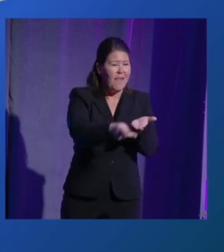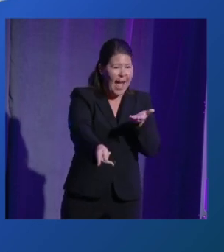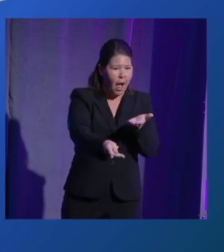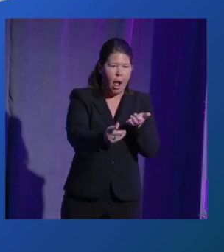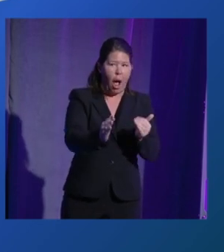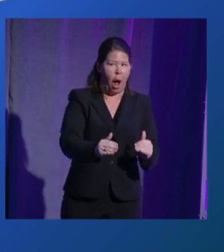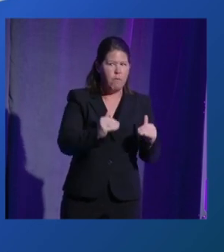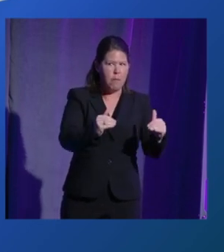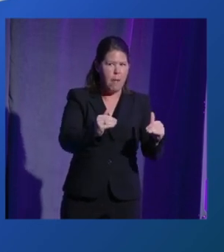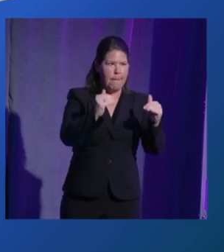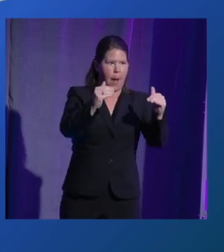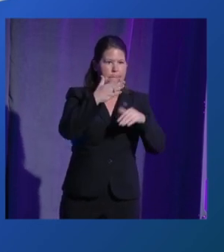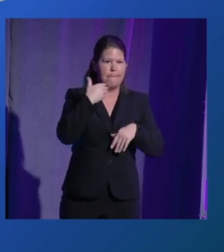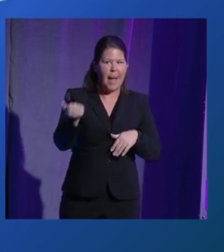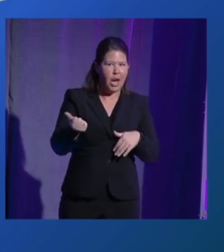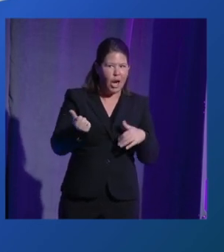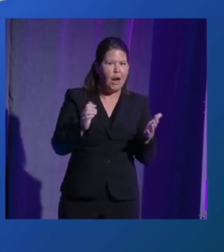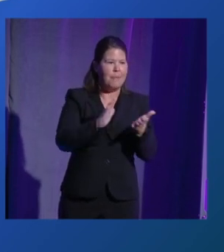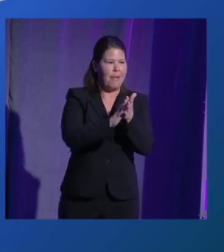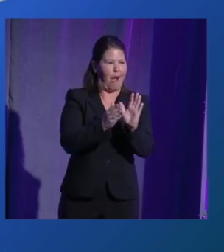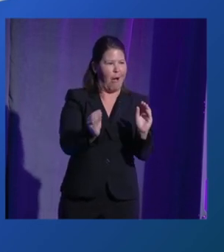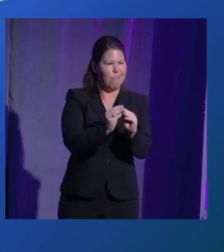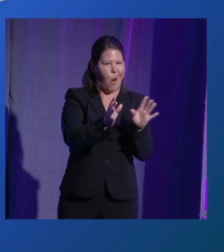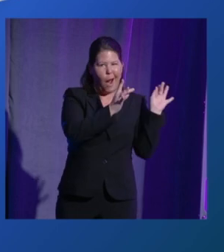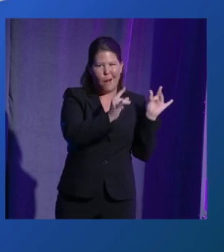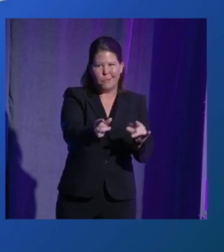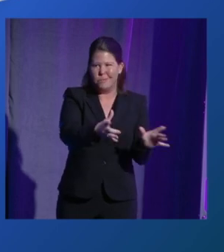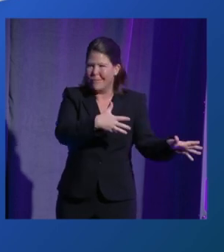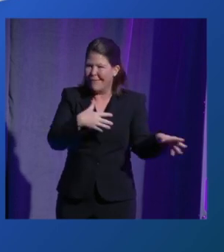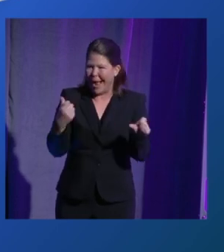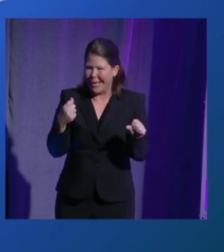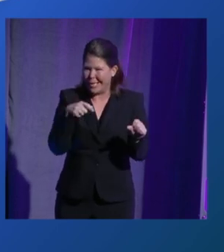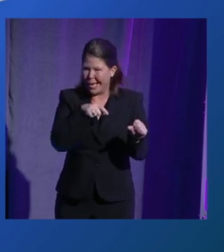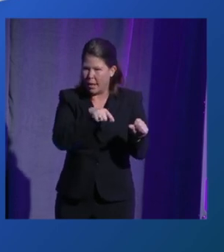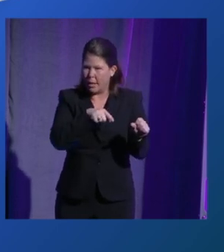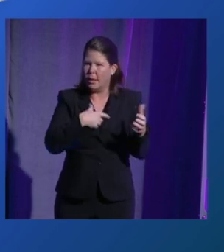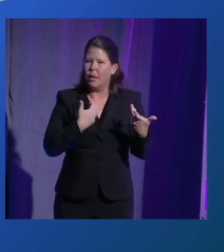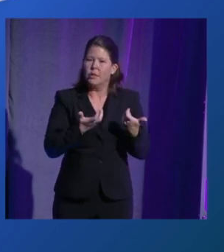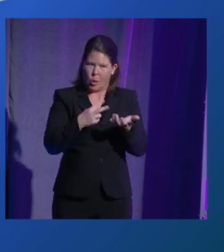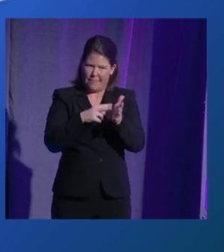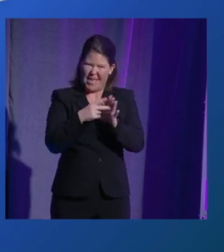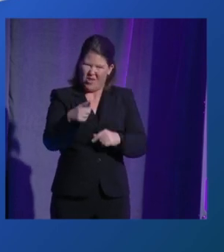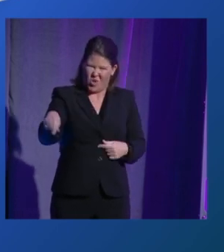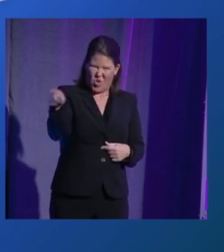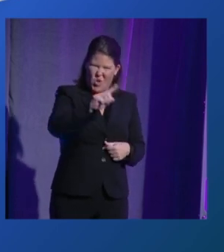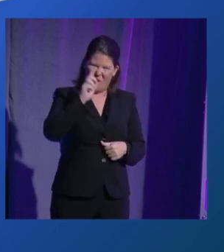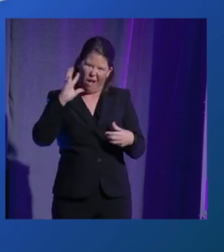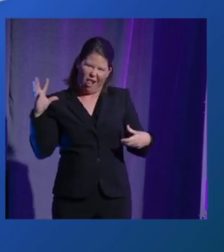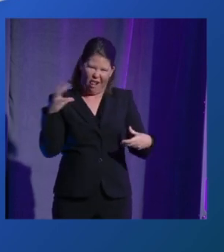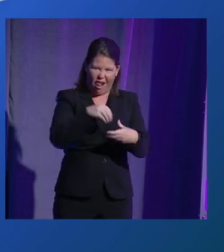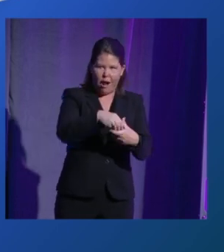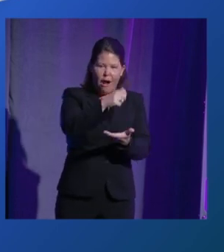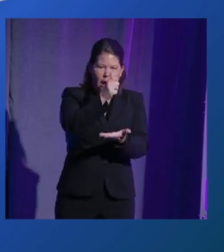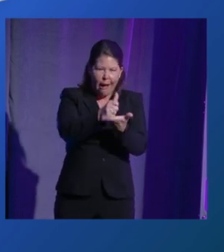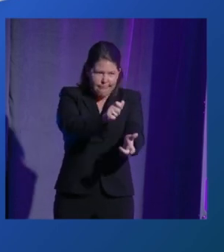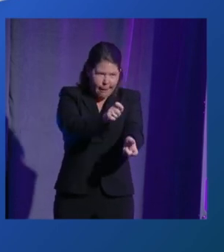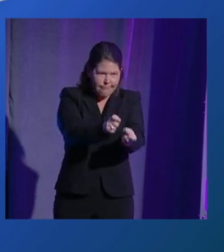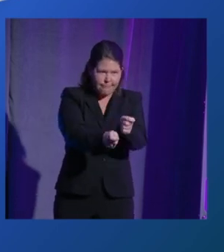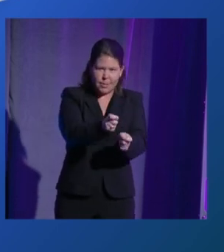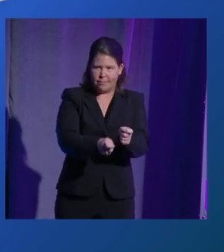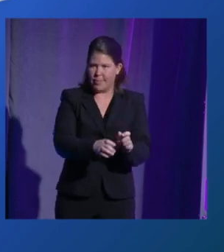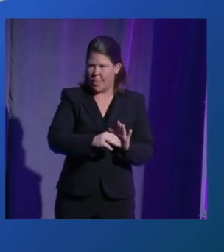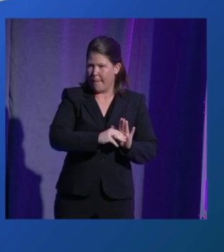Infinity right that's what they're trying to do find out what's wrong you're going to help correct the model and make it better in chip